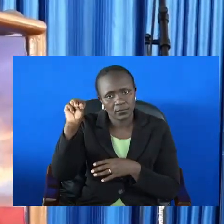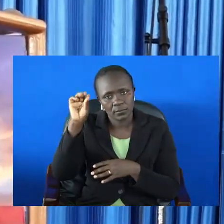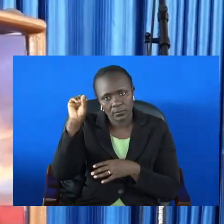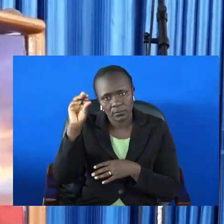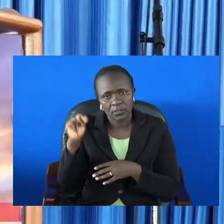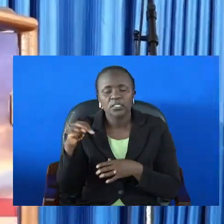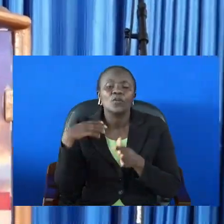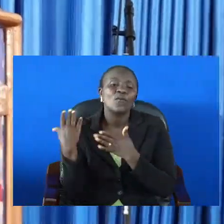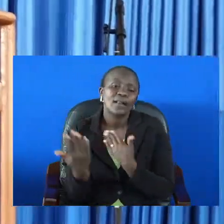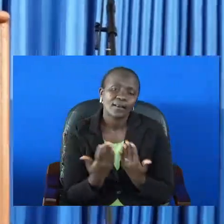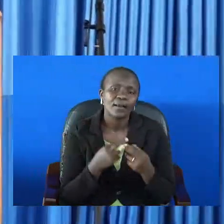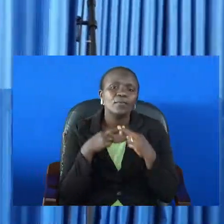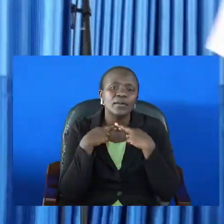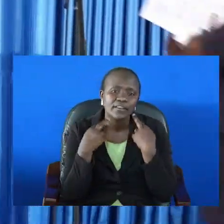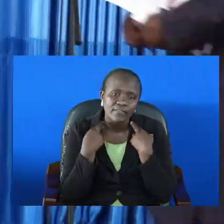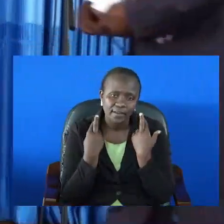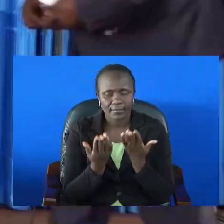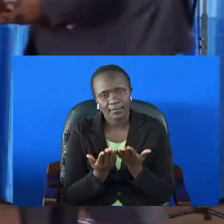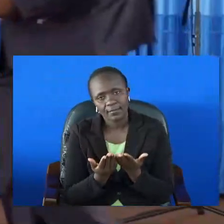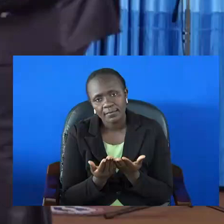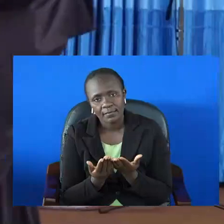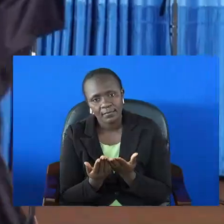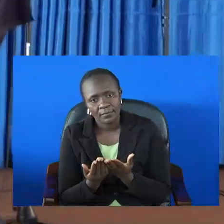sana, Reverend.